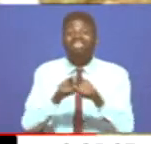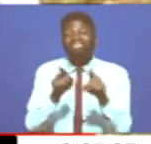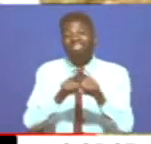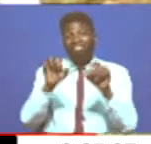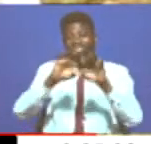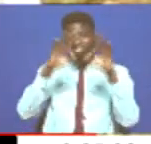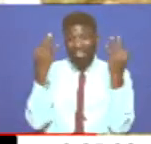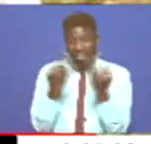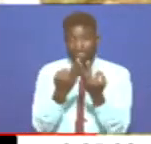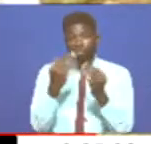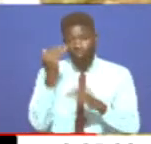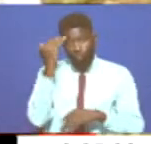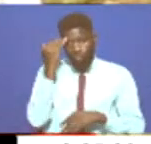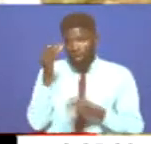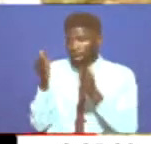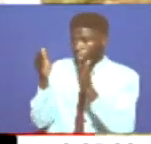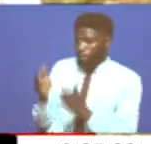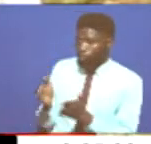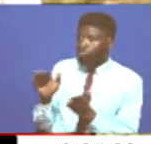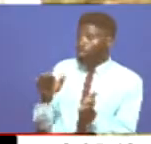peace.